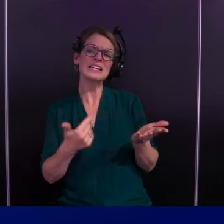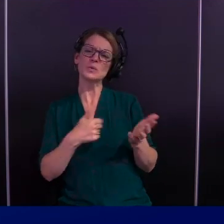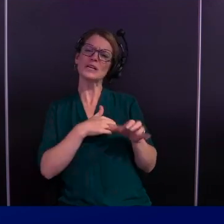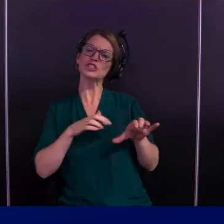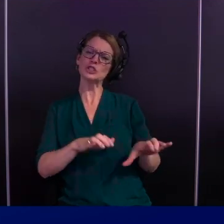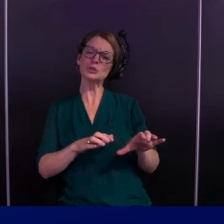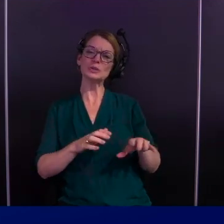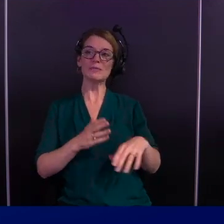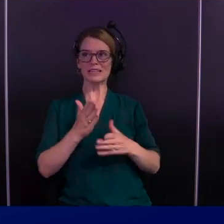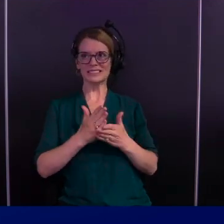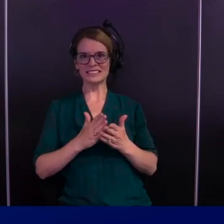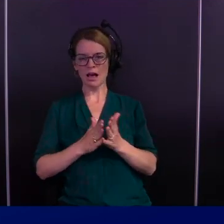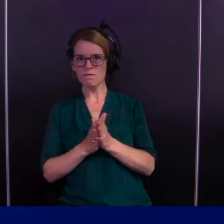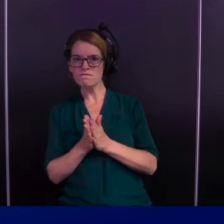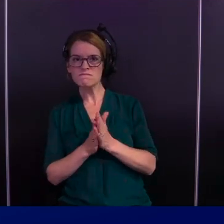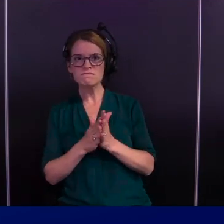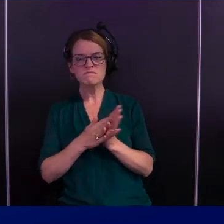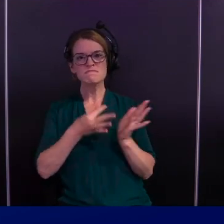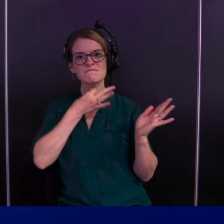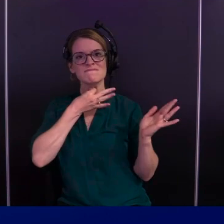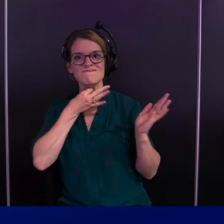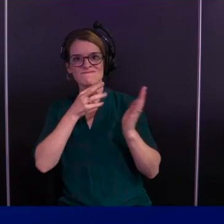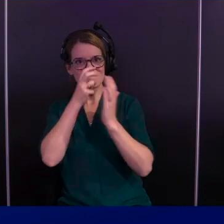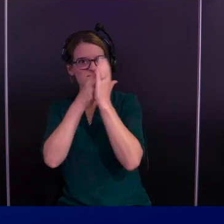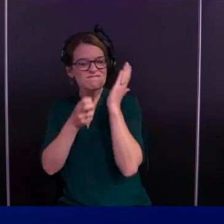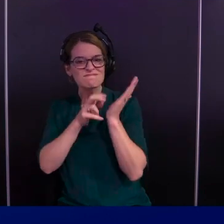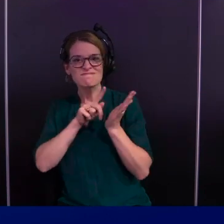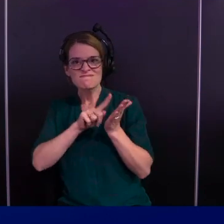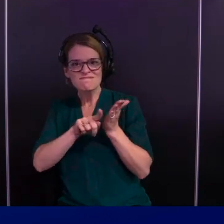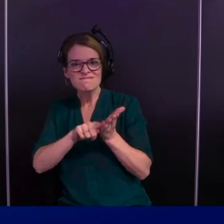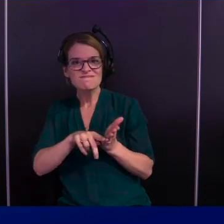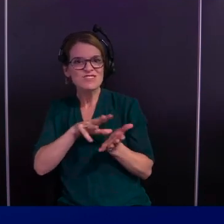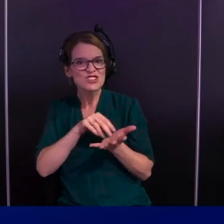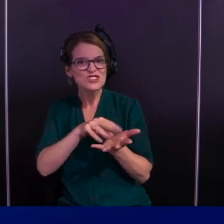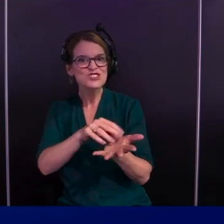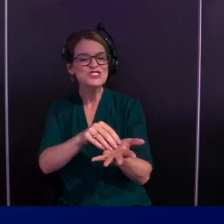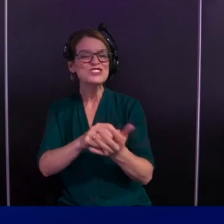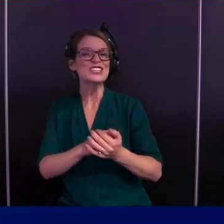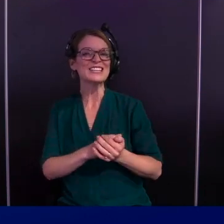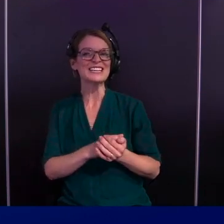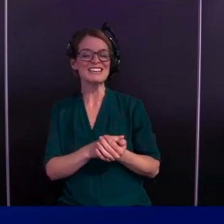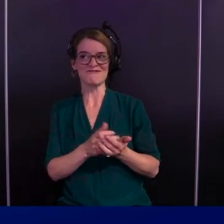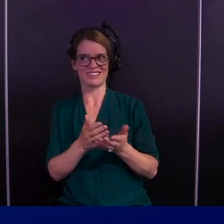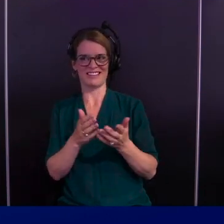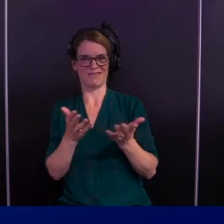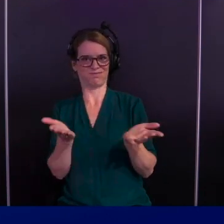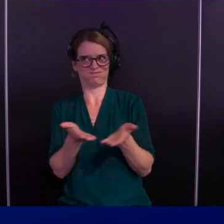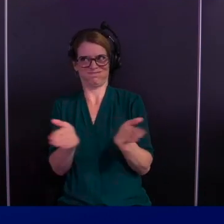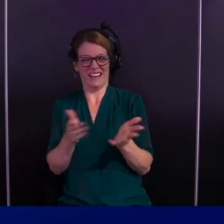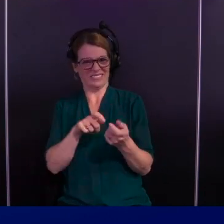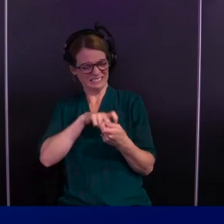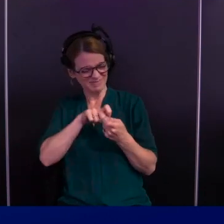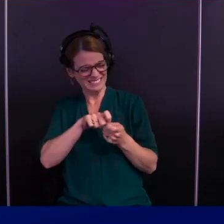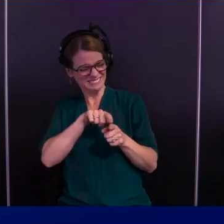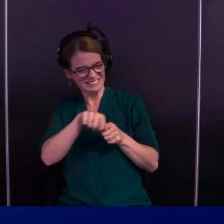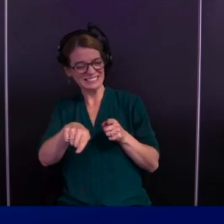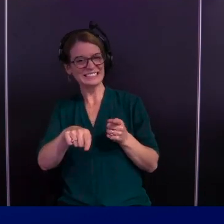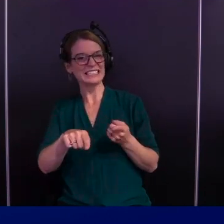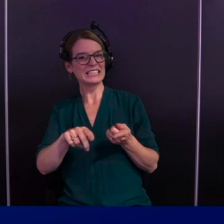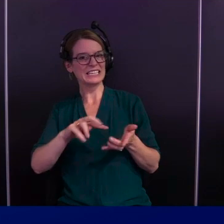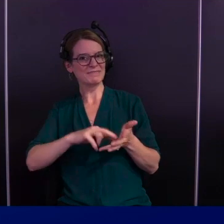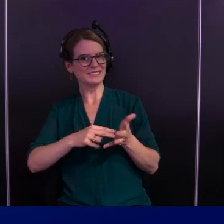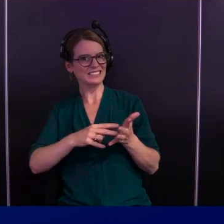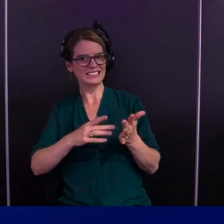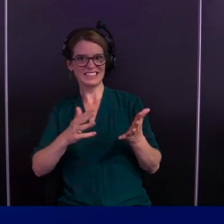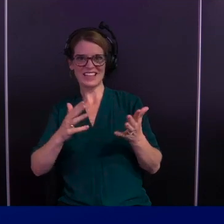want to research and we want to dive into. Yeah. And the different like niche roles that people have, it really brings a different kind of strength to the table. Yeah,